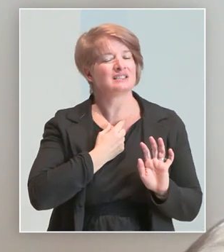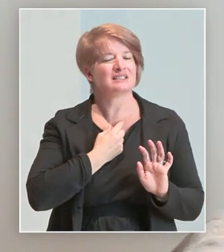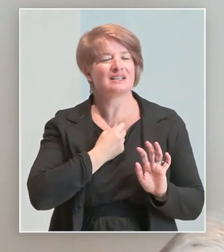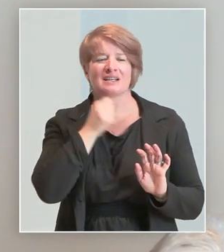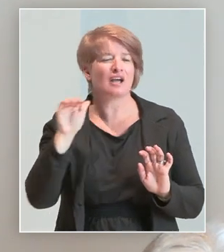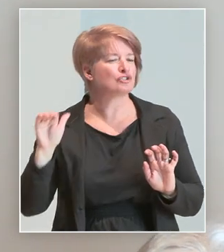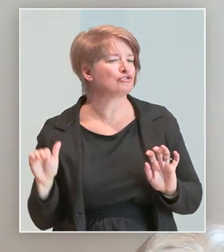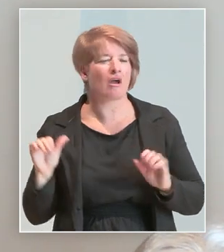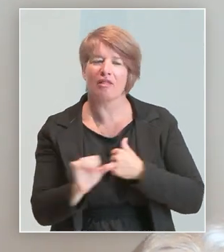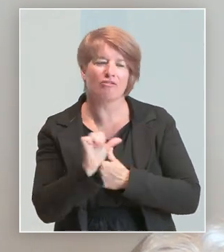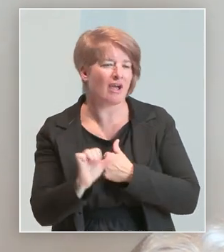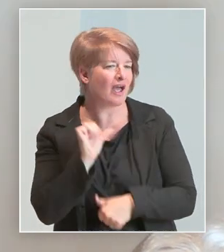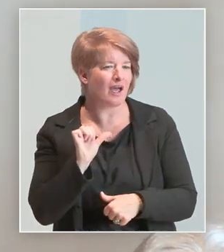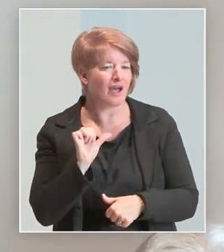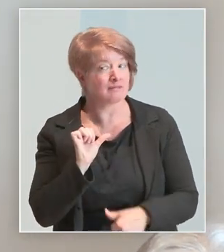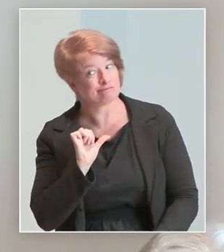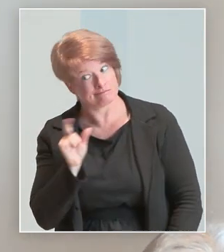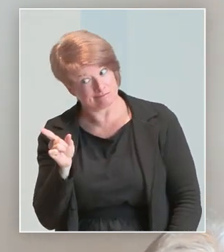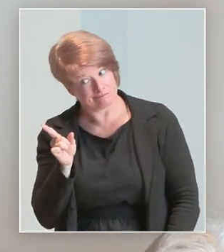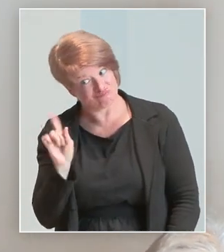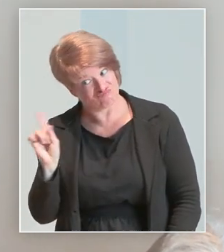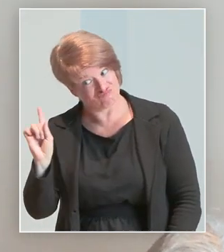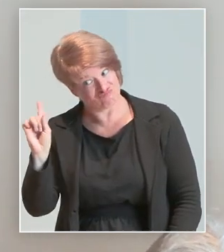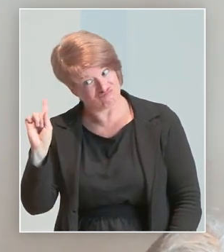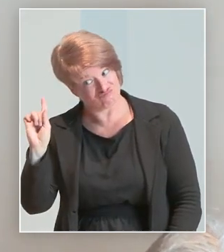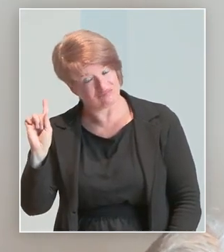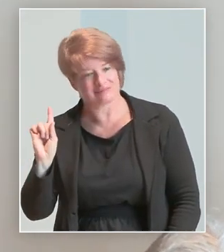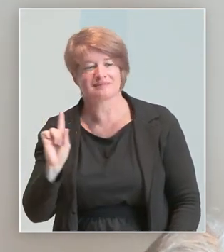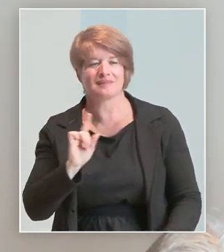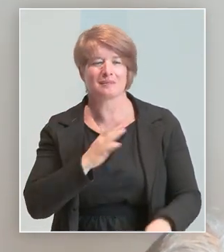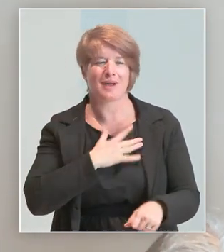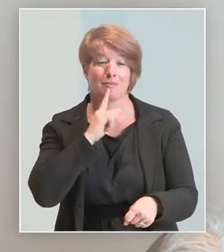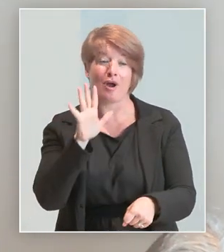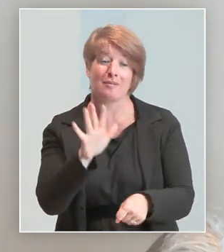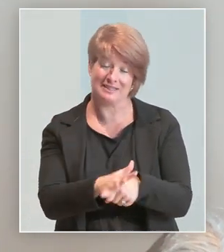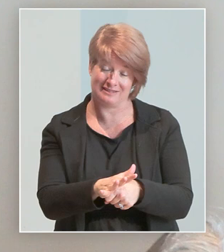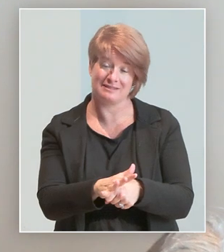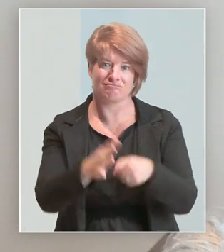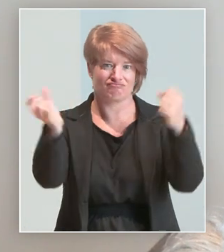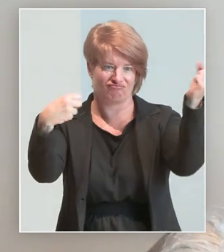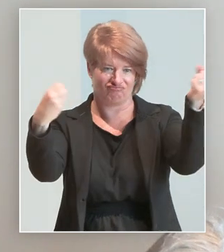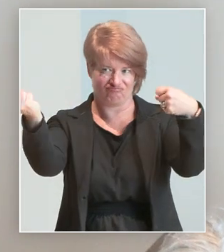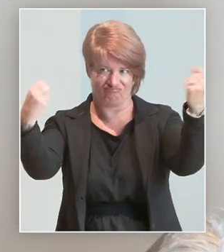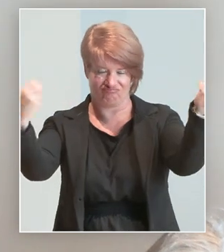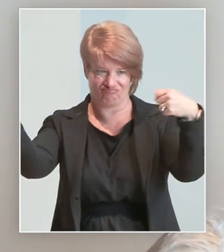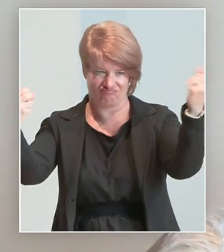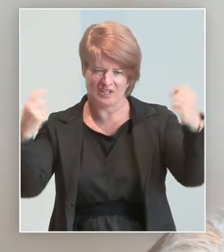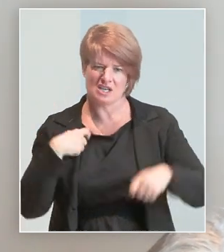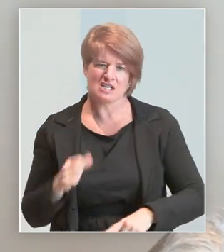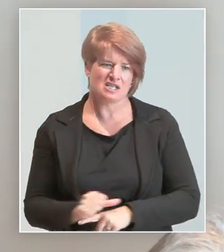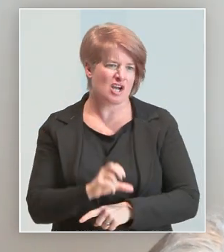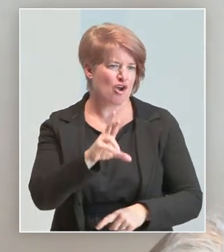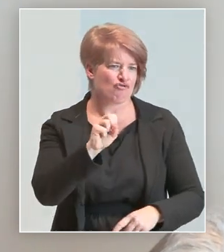a childish threat to check the wrongdoer, it was a promise. I CrossFit trained